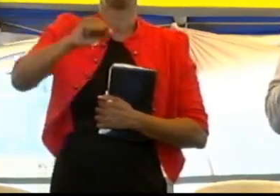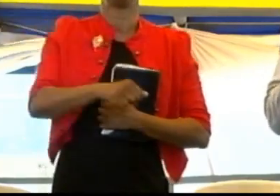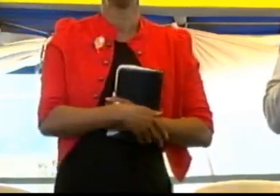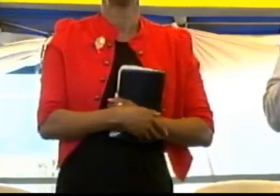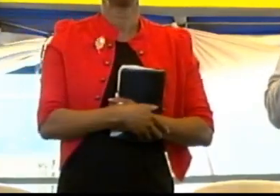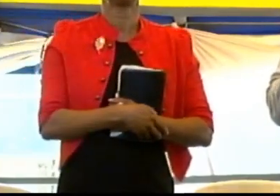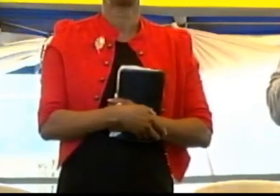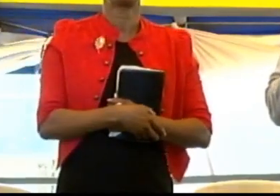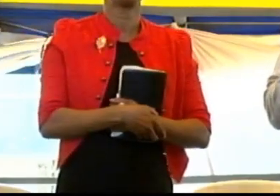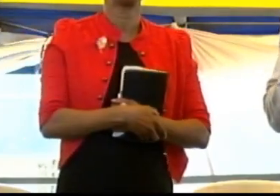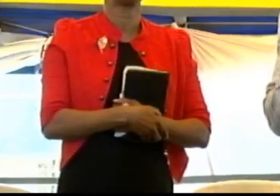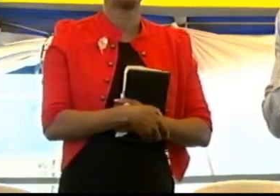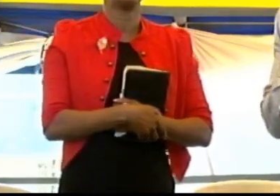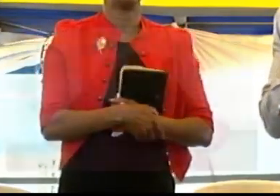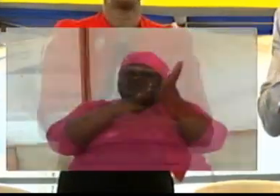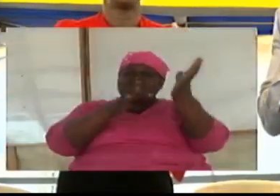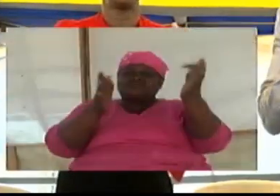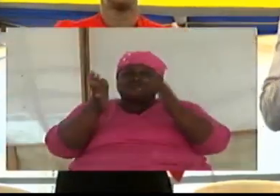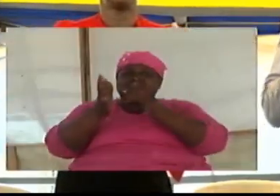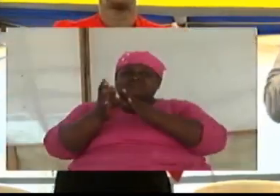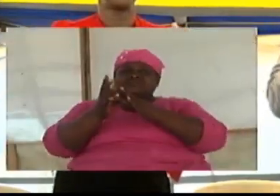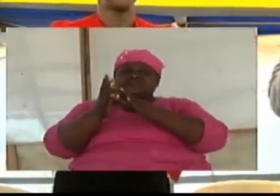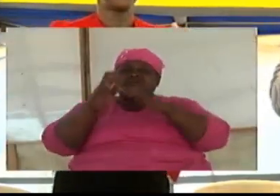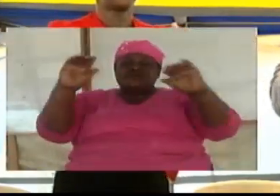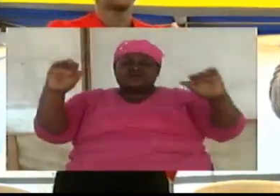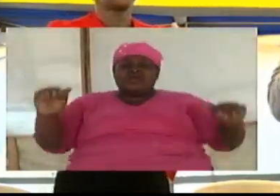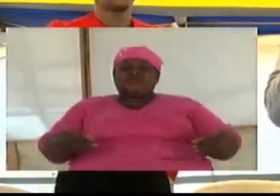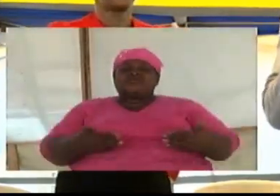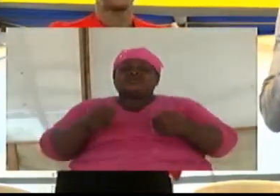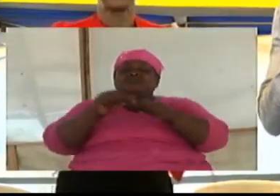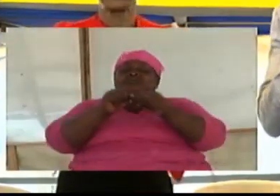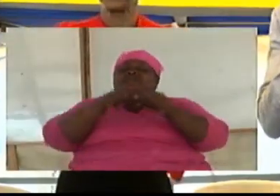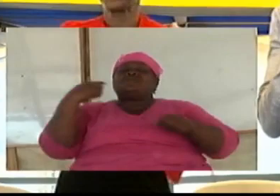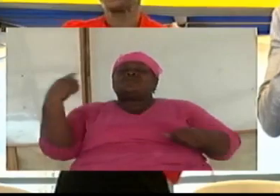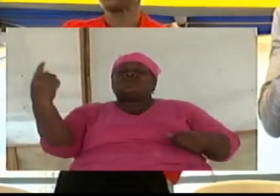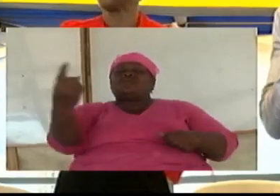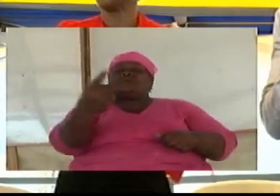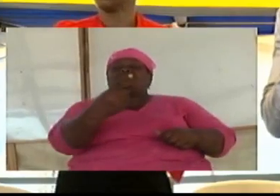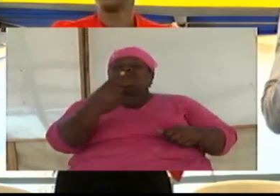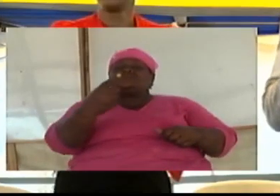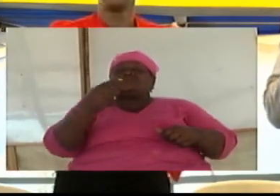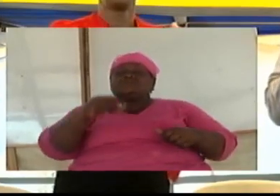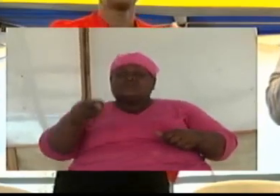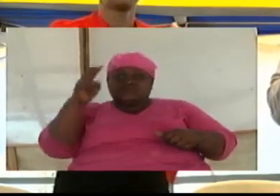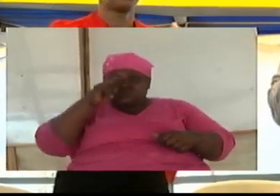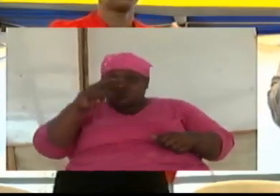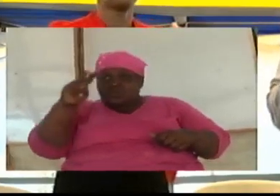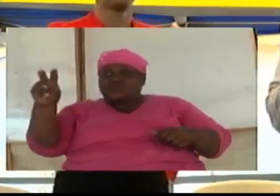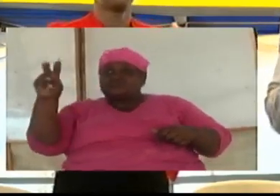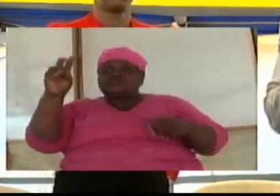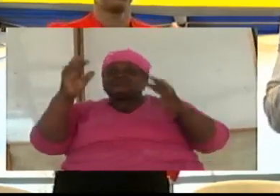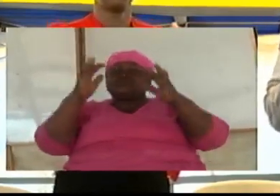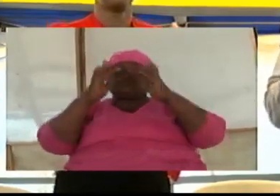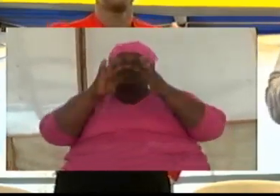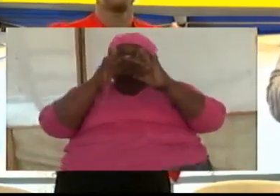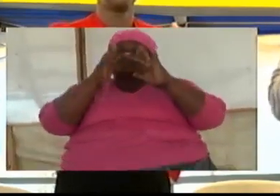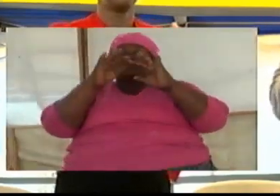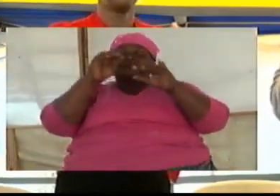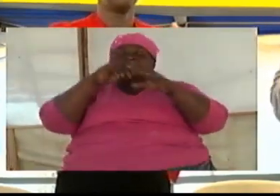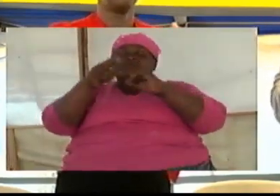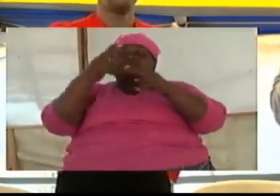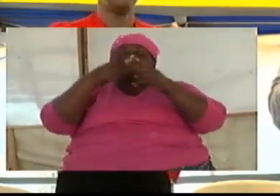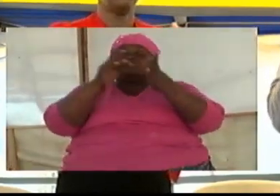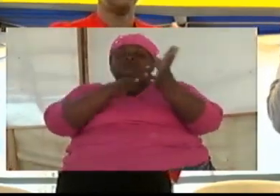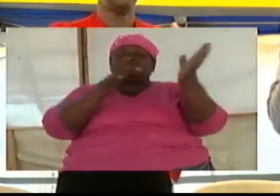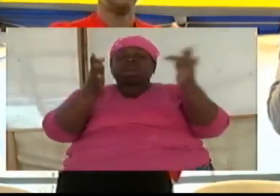you, Jesus. Thank you, Lord. I greet everyone that has joined in the name of Jesus. Praise